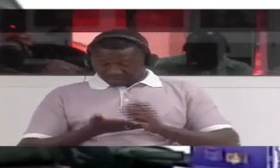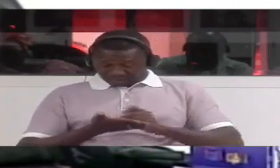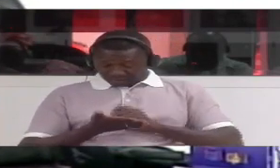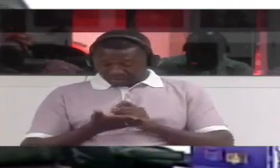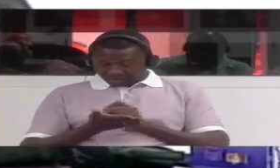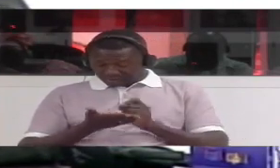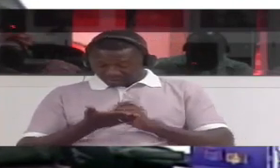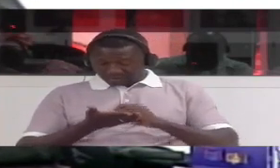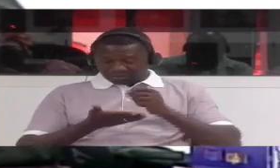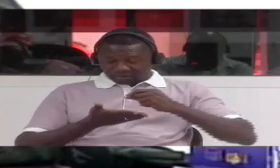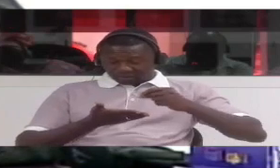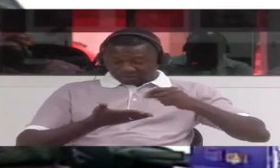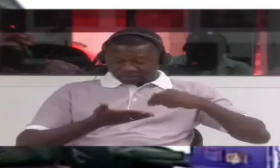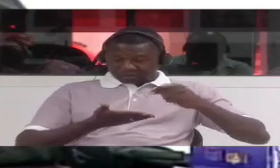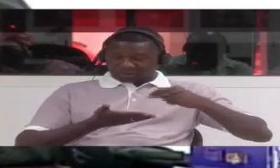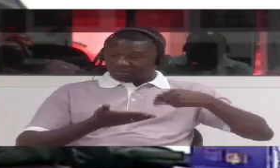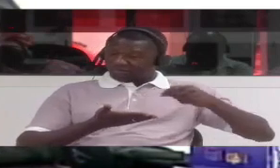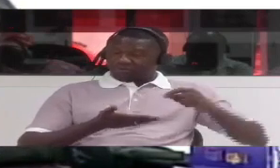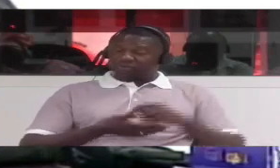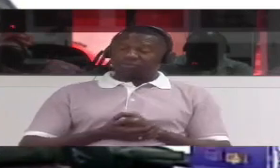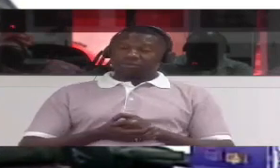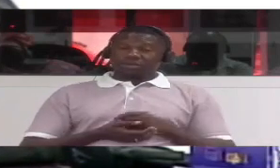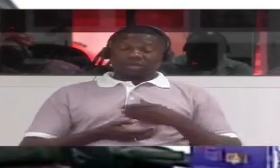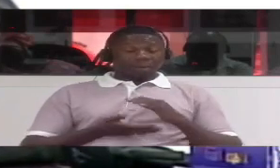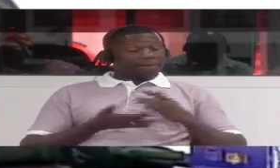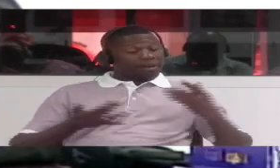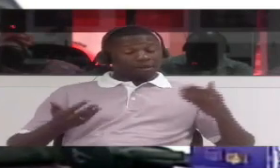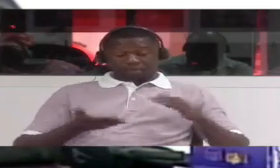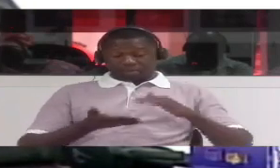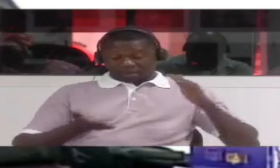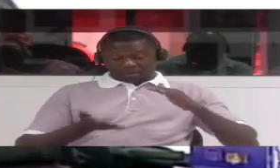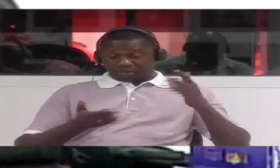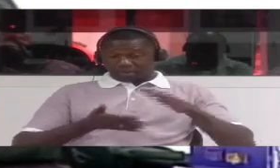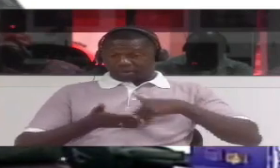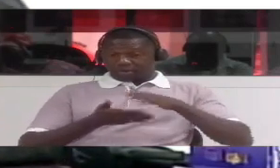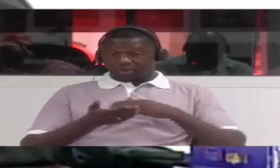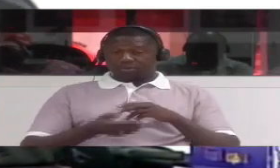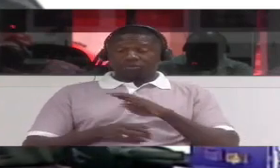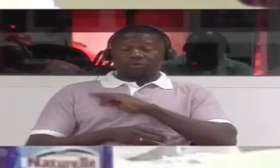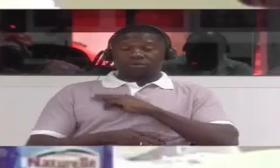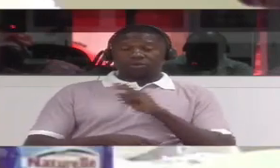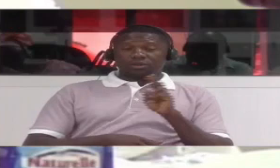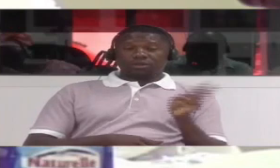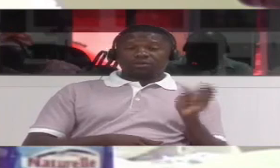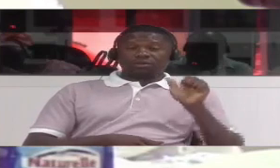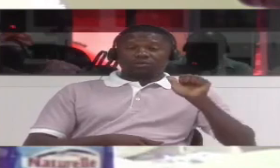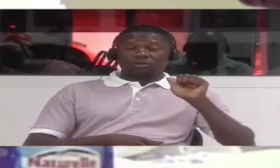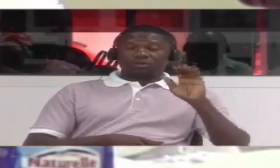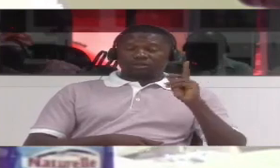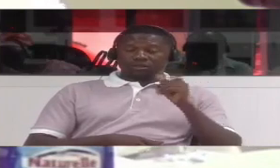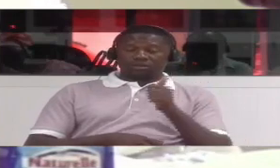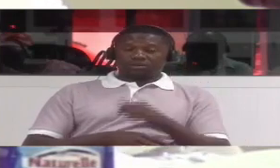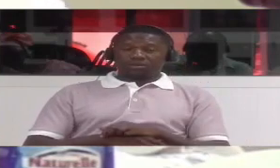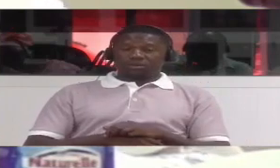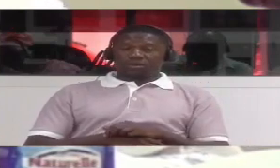him, as well as Mohammed Haider. Munuru was jotting down. He never said anything throughout the process. Even did in he the next, do even anything? On the next